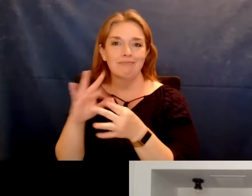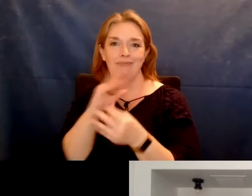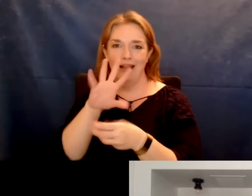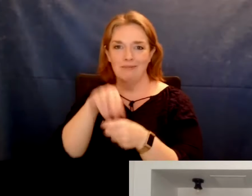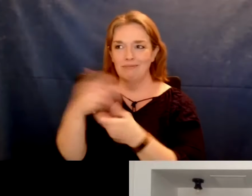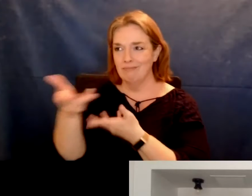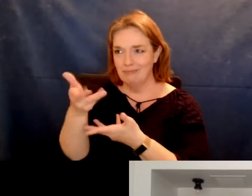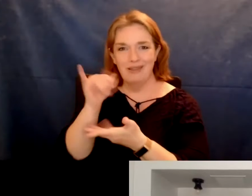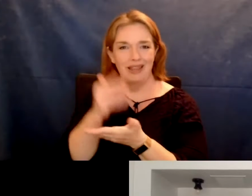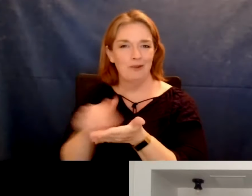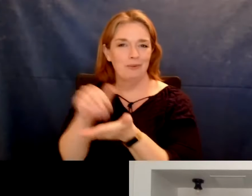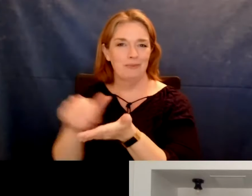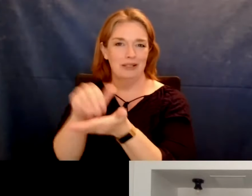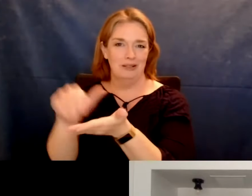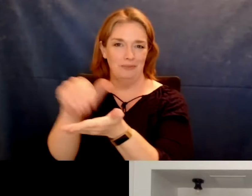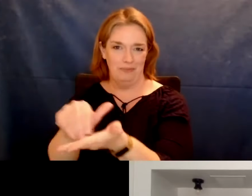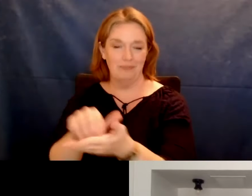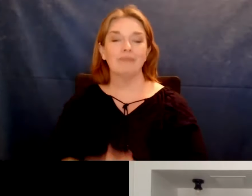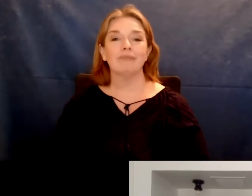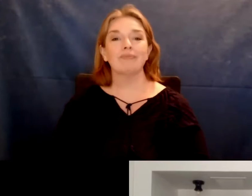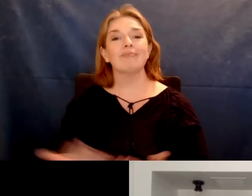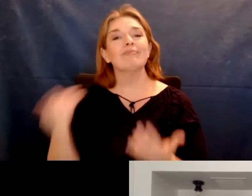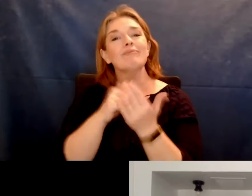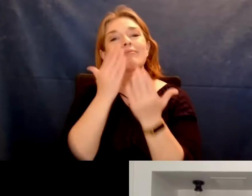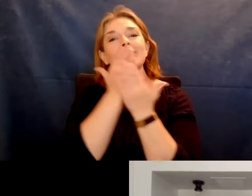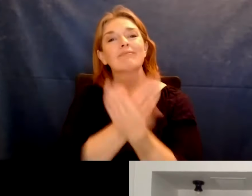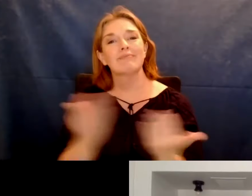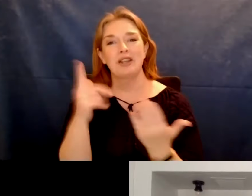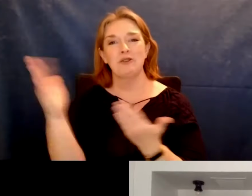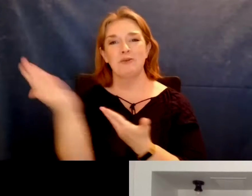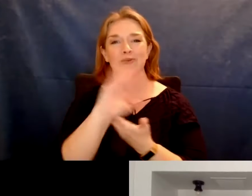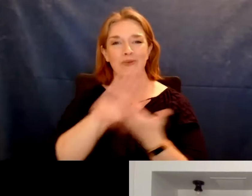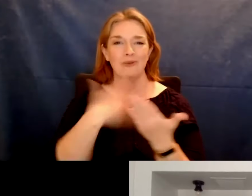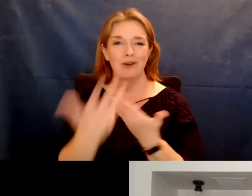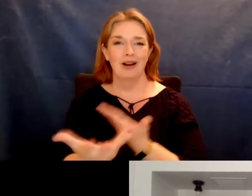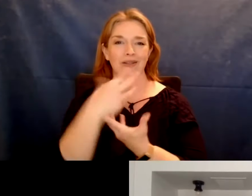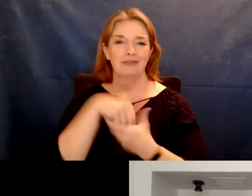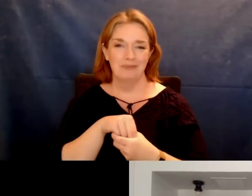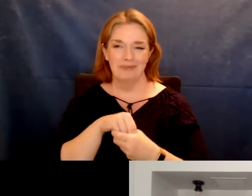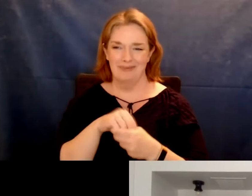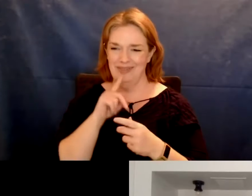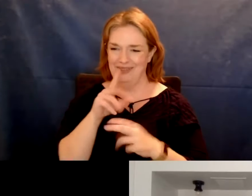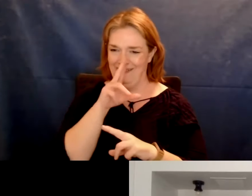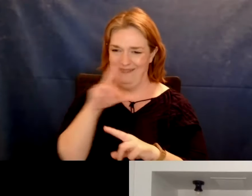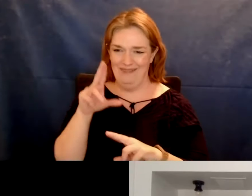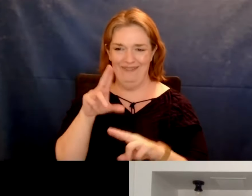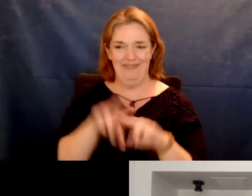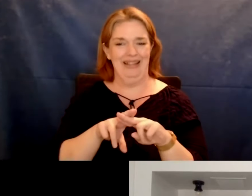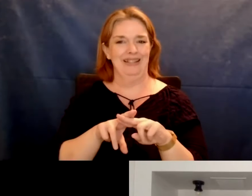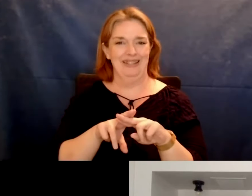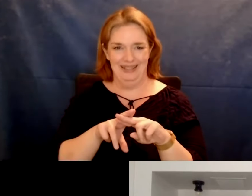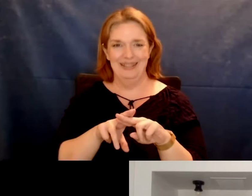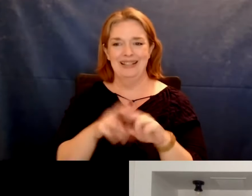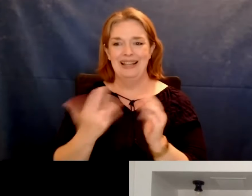her repeatedly. And then thank you all for joining us tonight. This was really fun. And again, I'm going